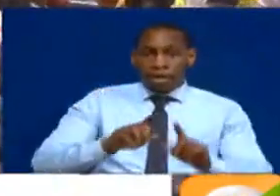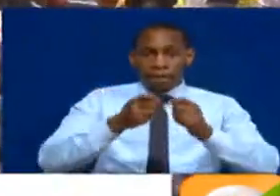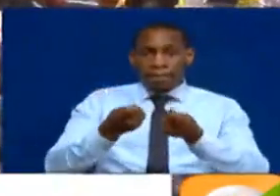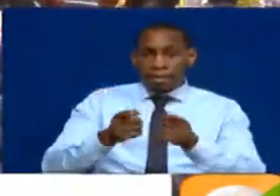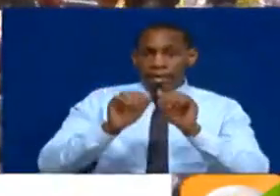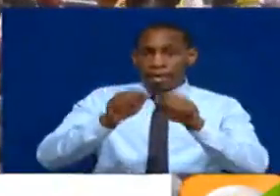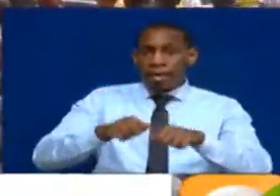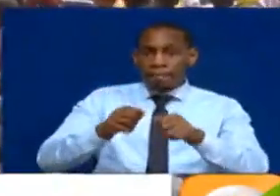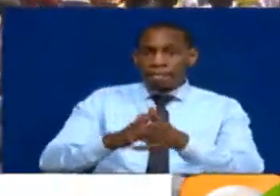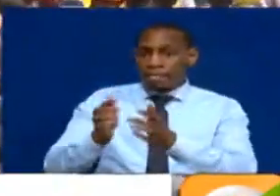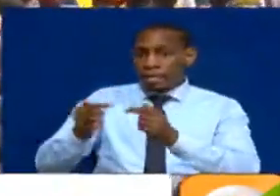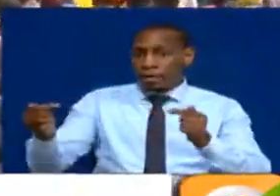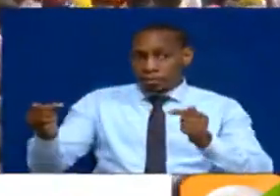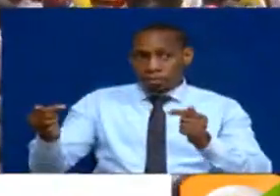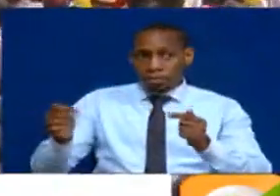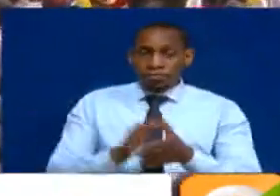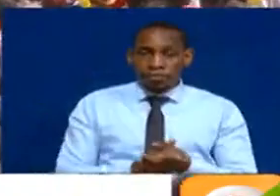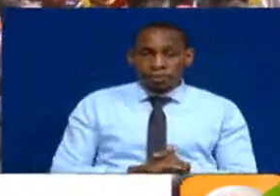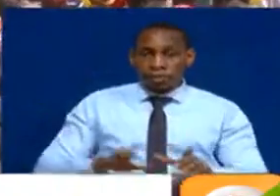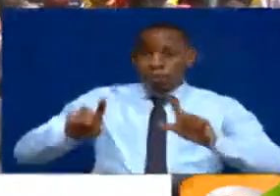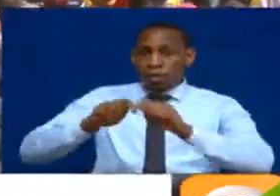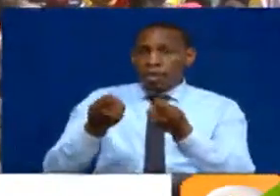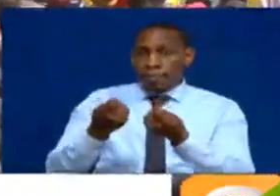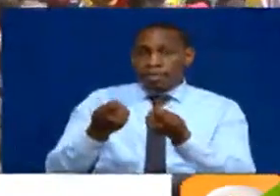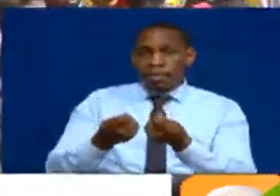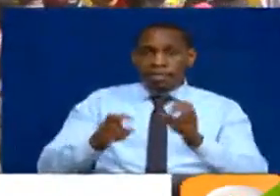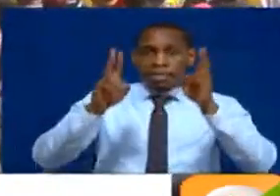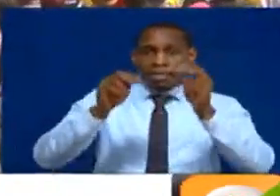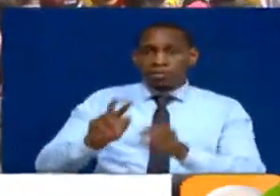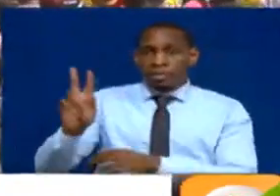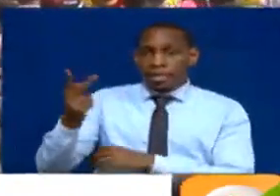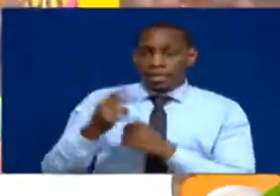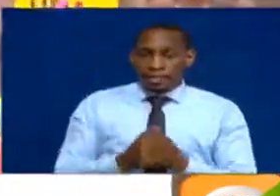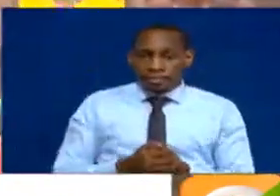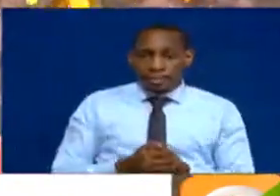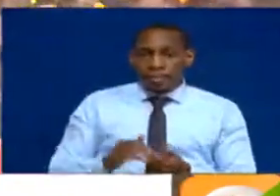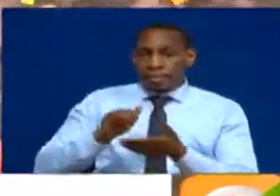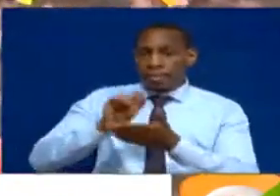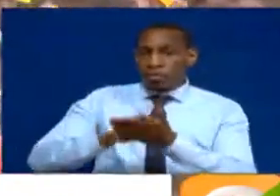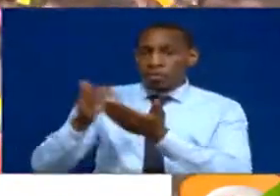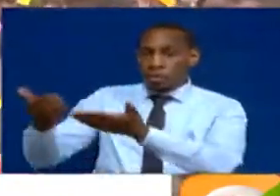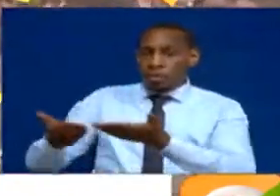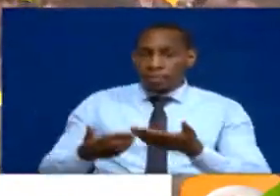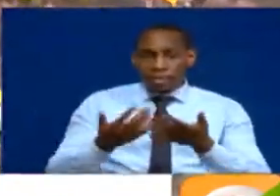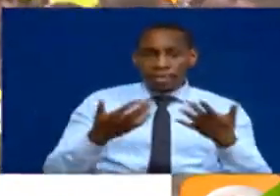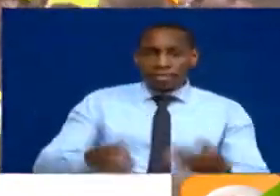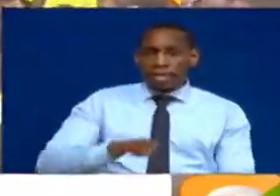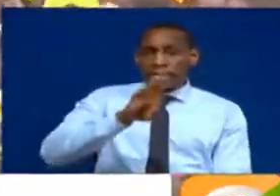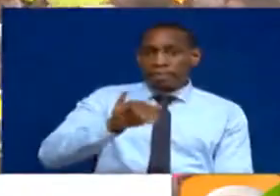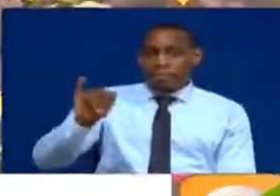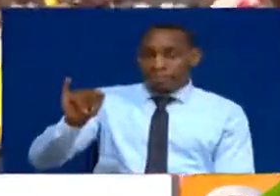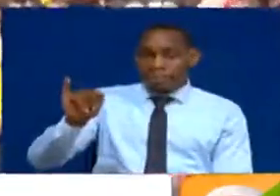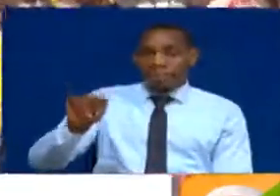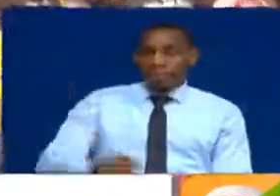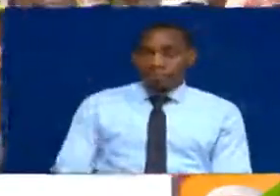wakasambaratisha uwezo wa upinzani, wakasambaratisha mambo ya Kenya, ati wakatuletea mambo ya BBI